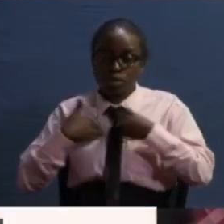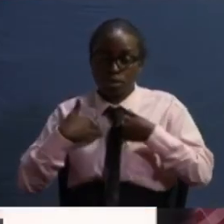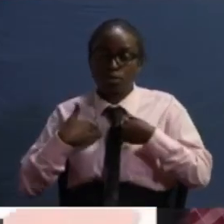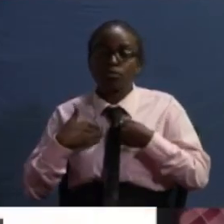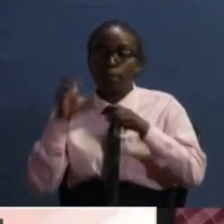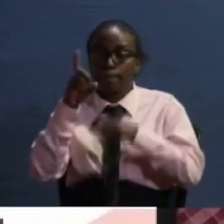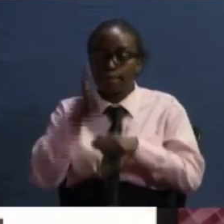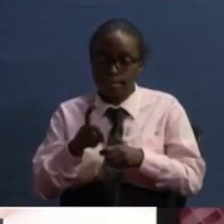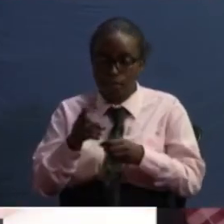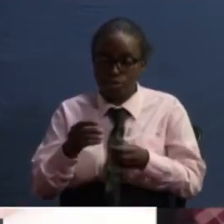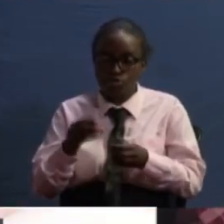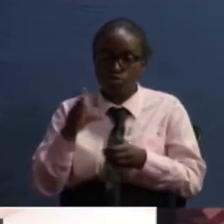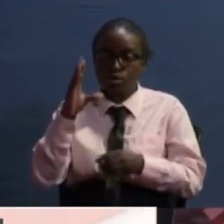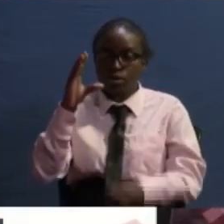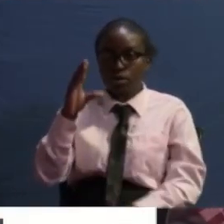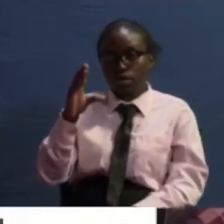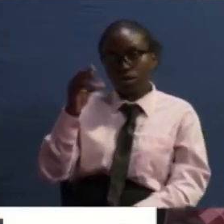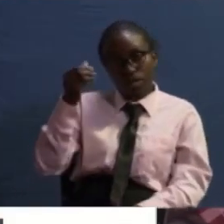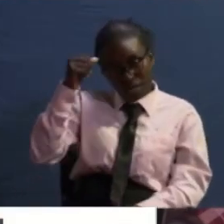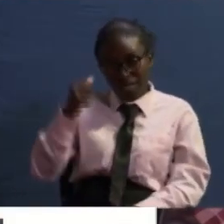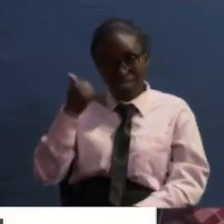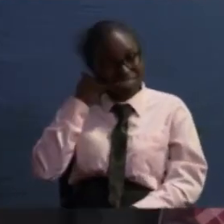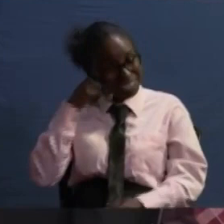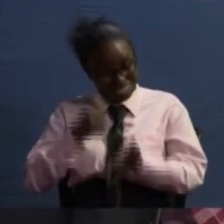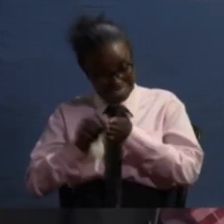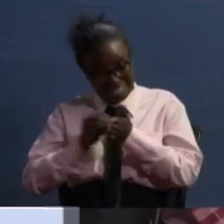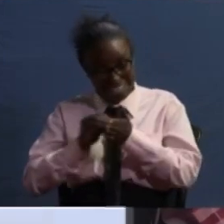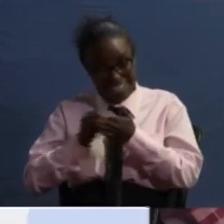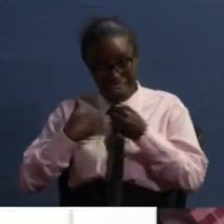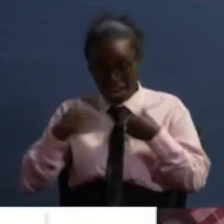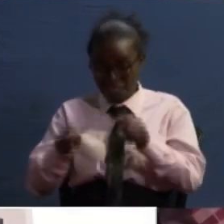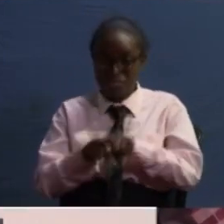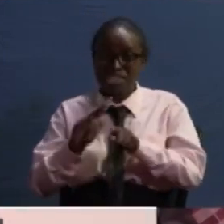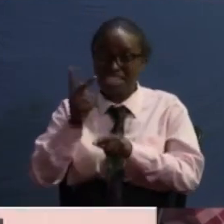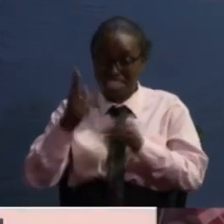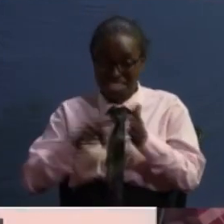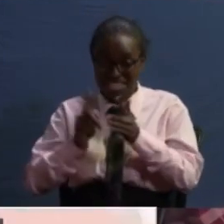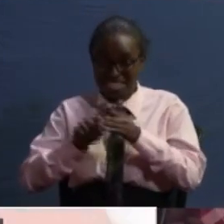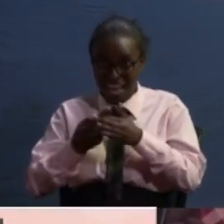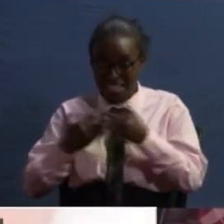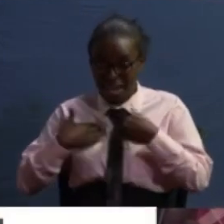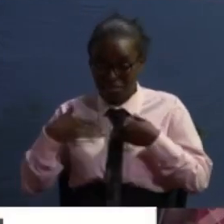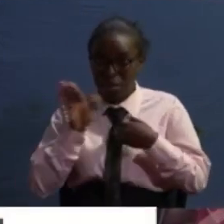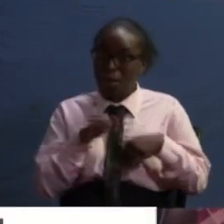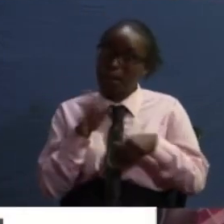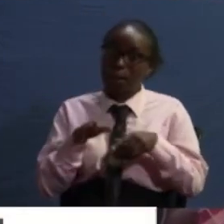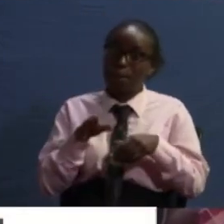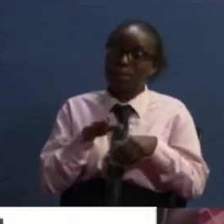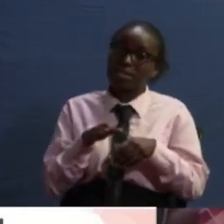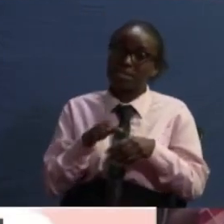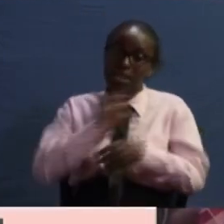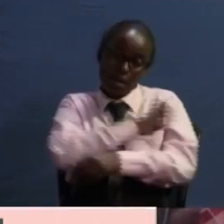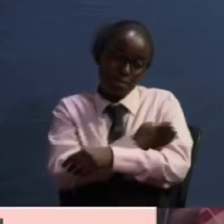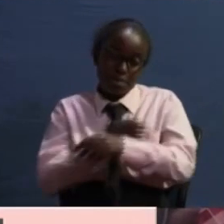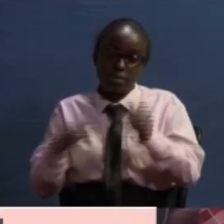credit. When this work was beginning of Kenya, that is the starting a Women Economic Empowerment Evidence Hub,